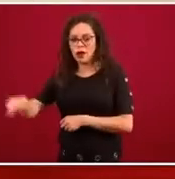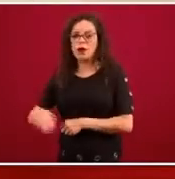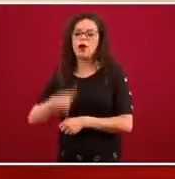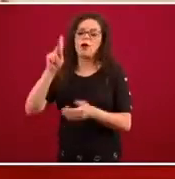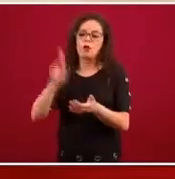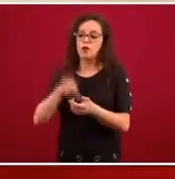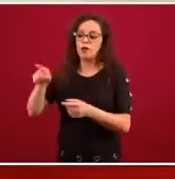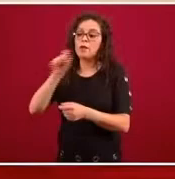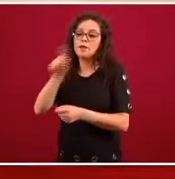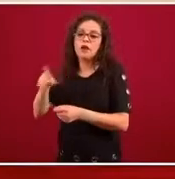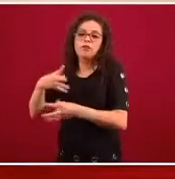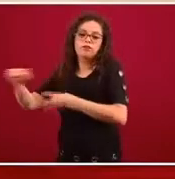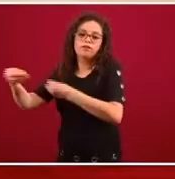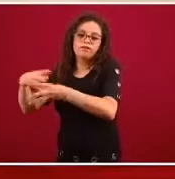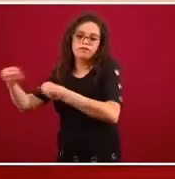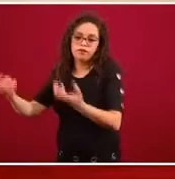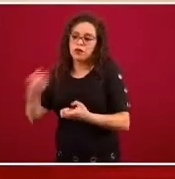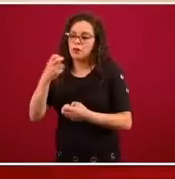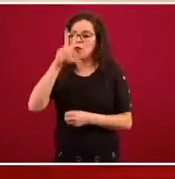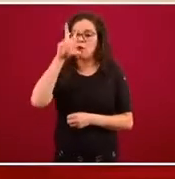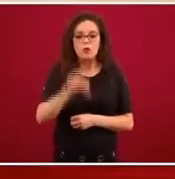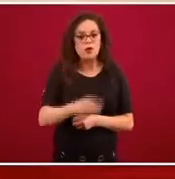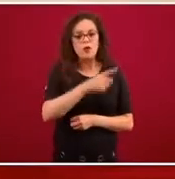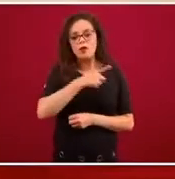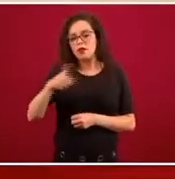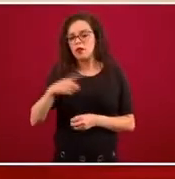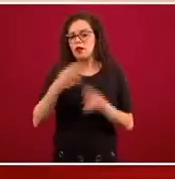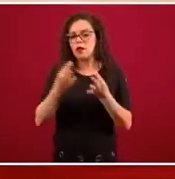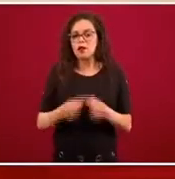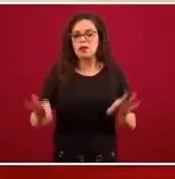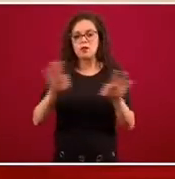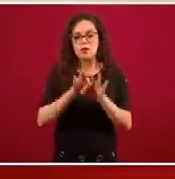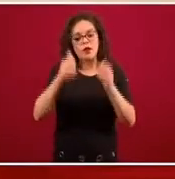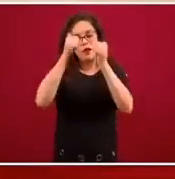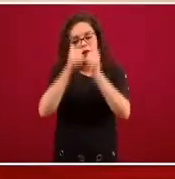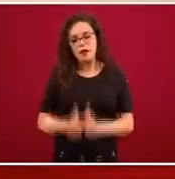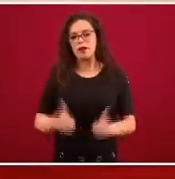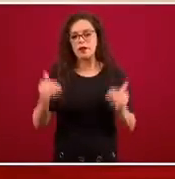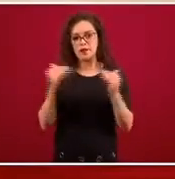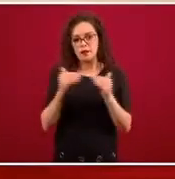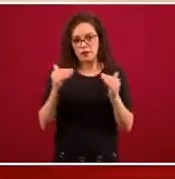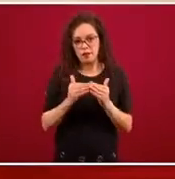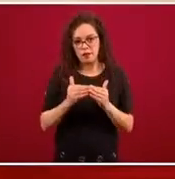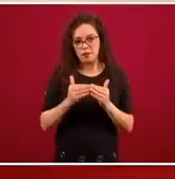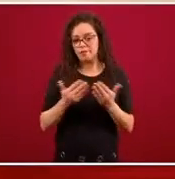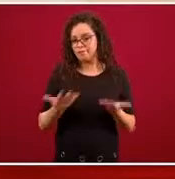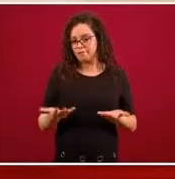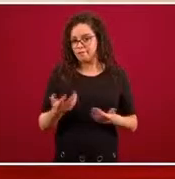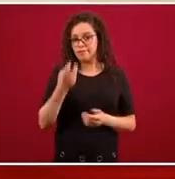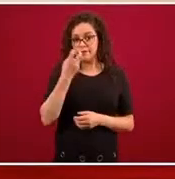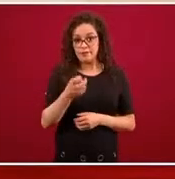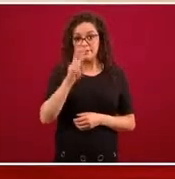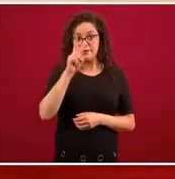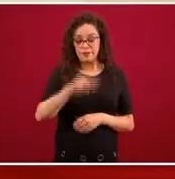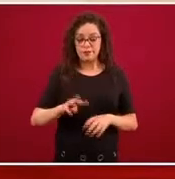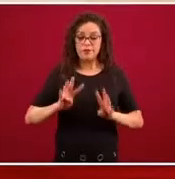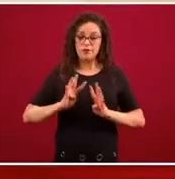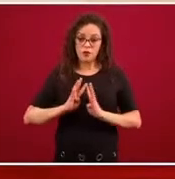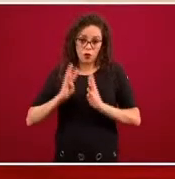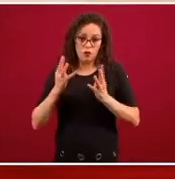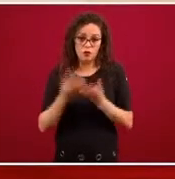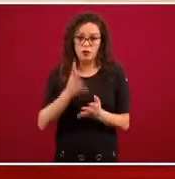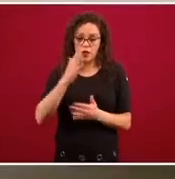high transmission municipality, when they go back to the low transmission municipality, they are gonna spread the disease. So we want to